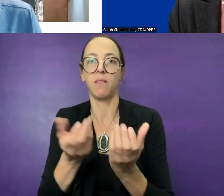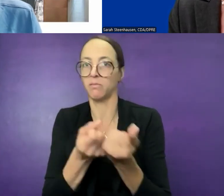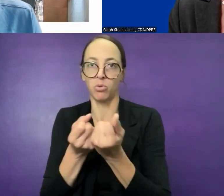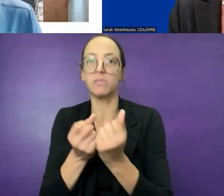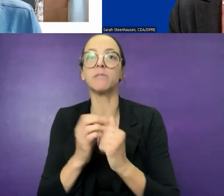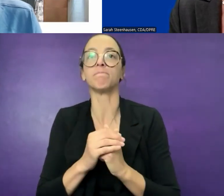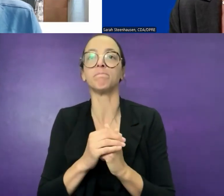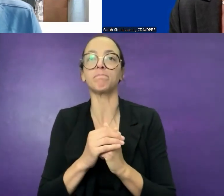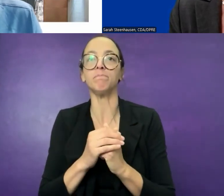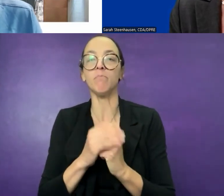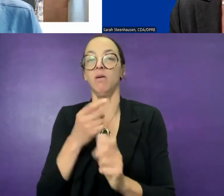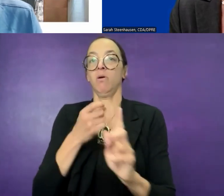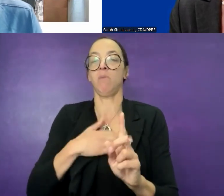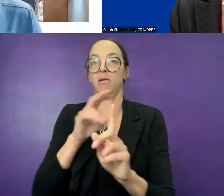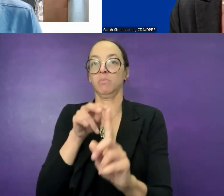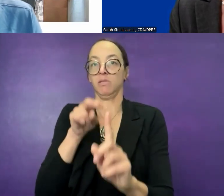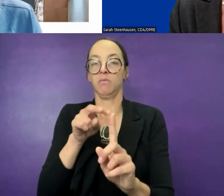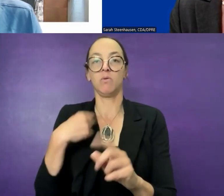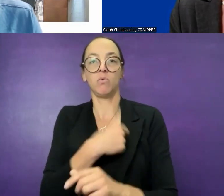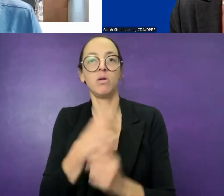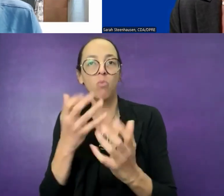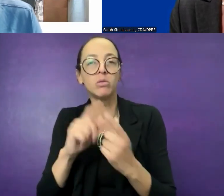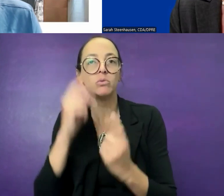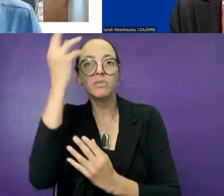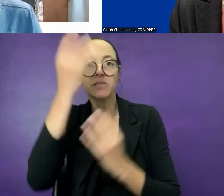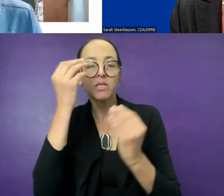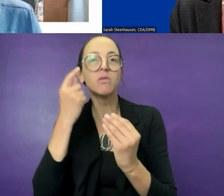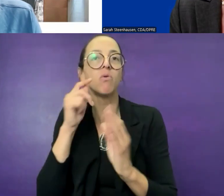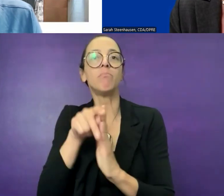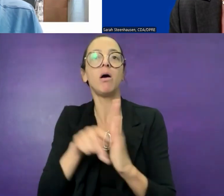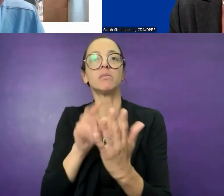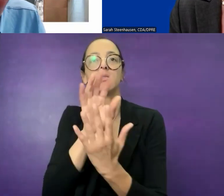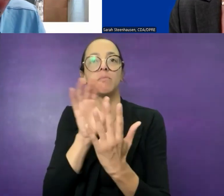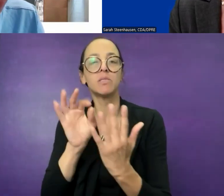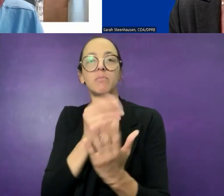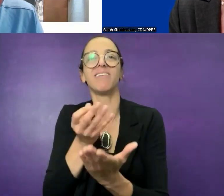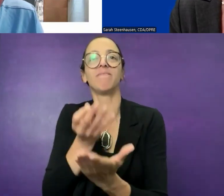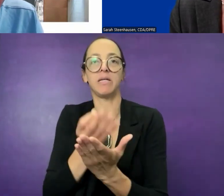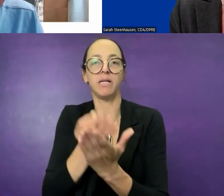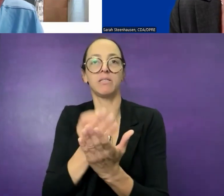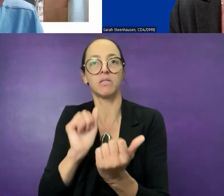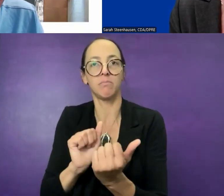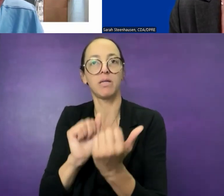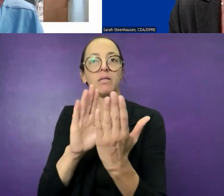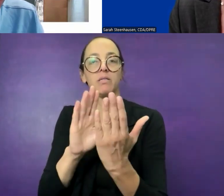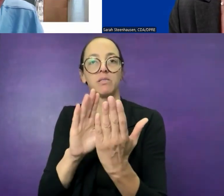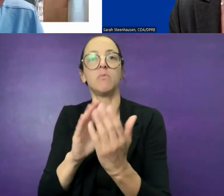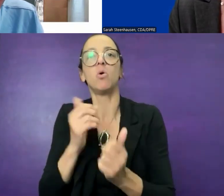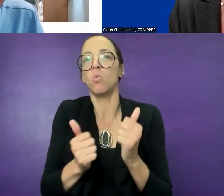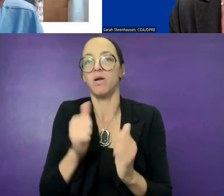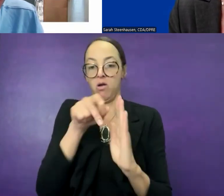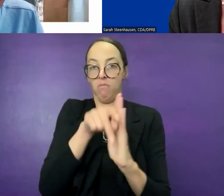certainly will want to consider in terms of the policy options and the financing mechanisms of what are the policies that we can pursue